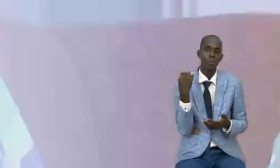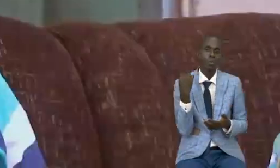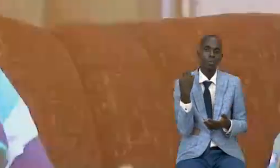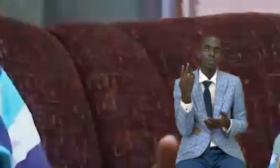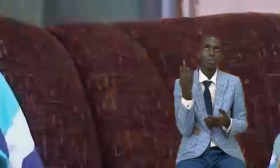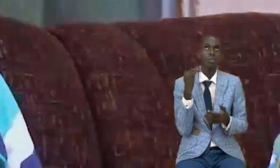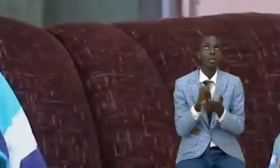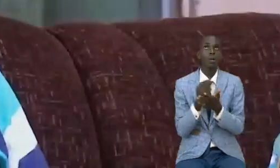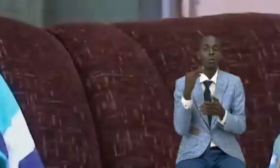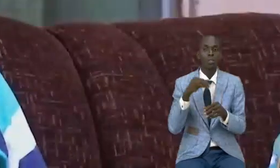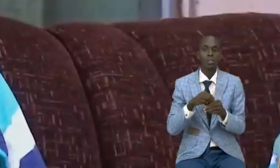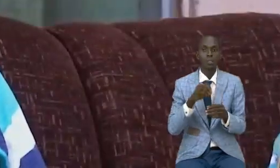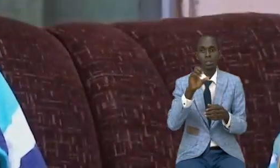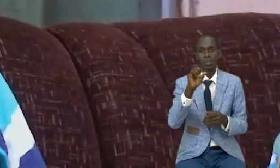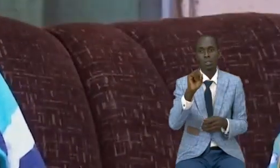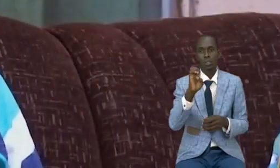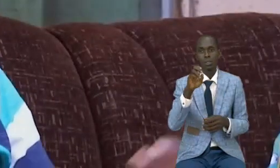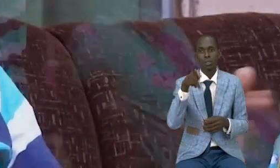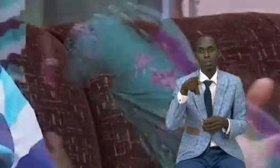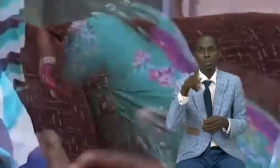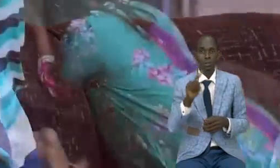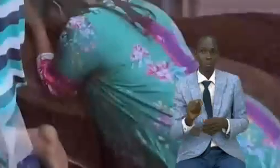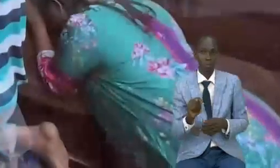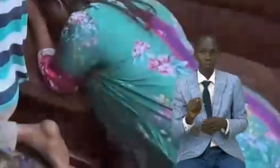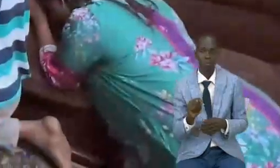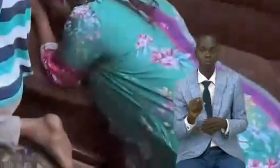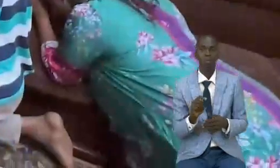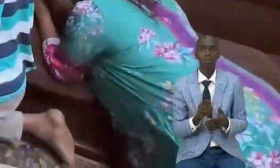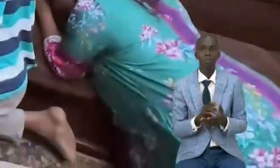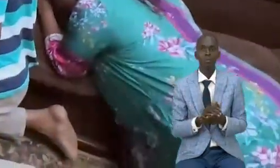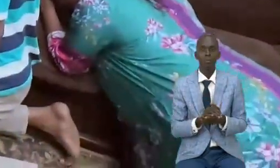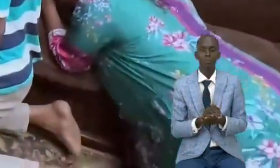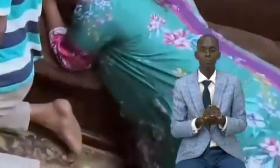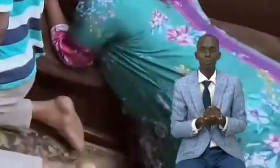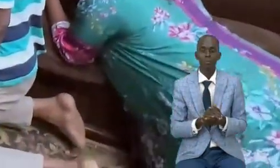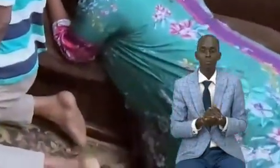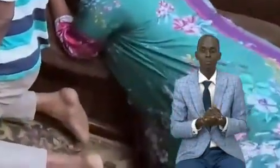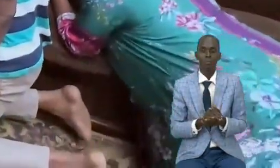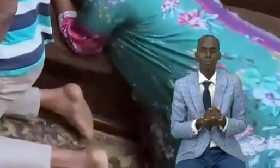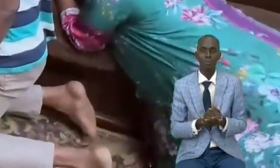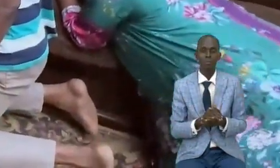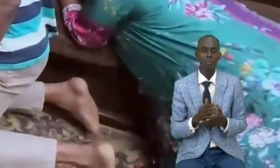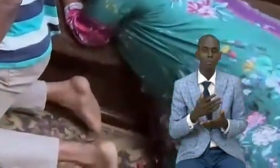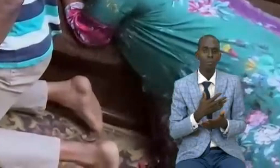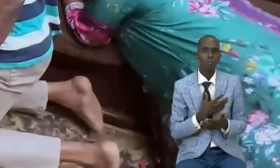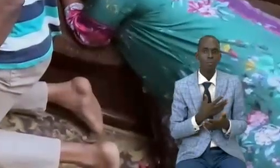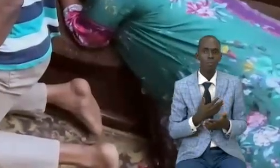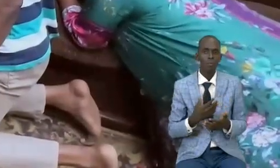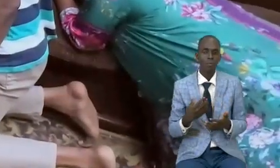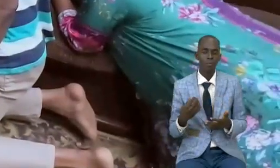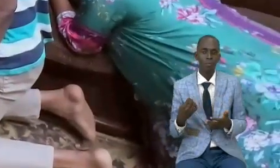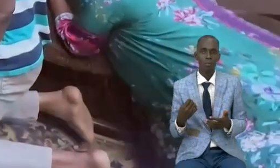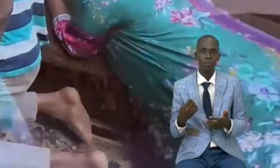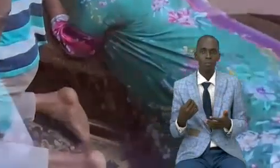September. I joined them online. Usually in the evening, I participate in their prayer. And